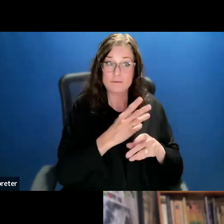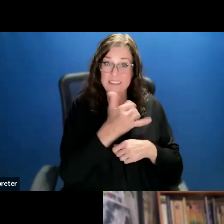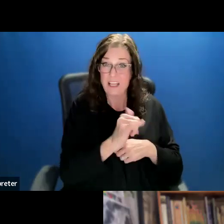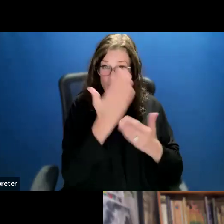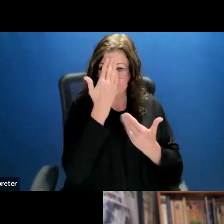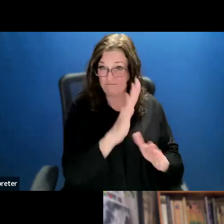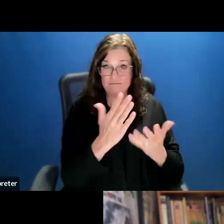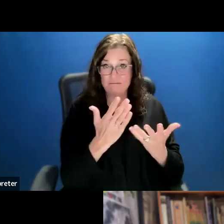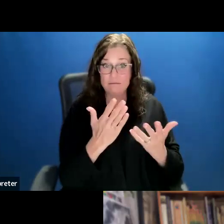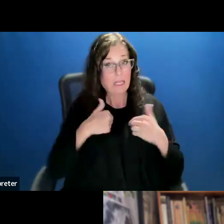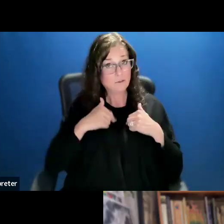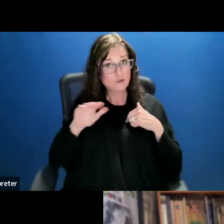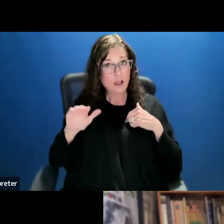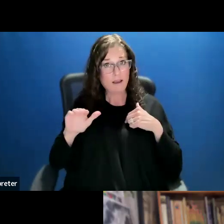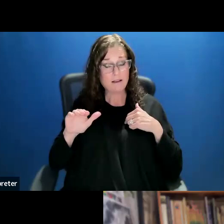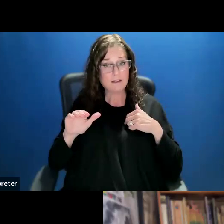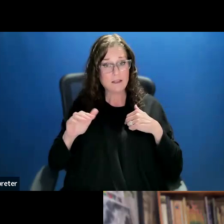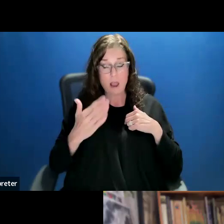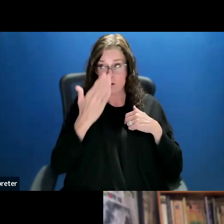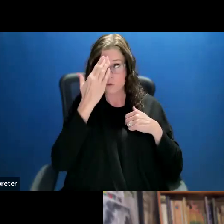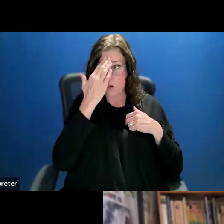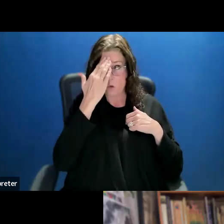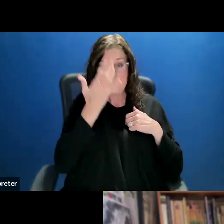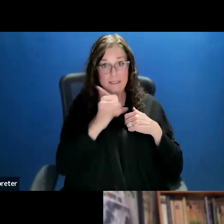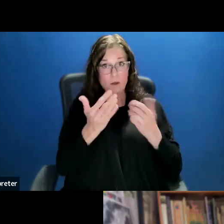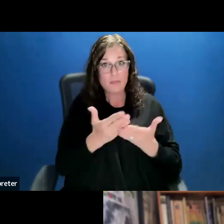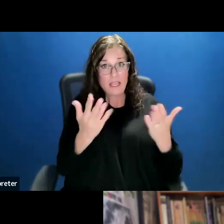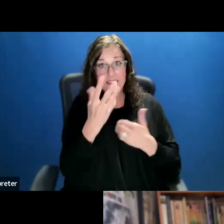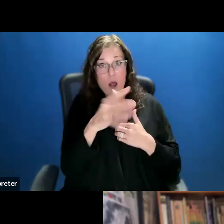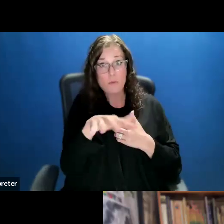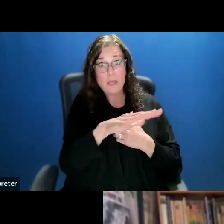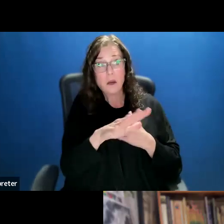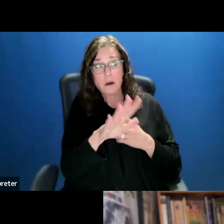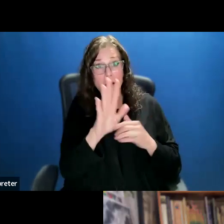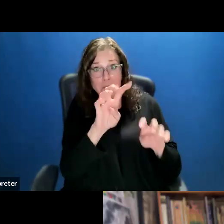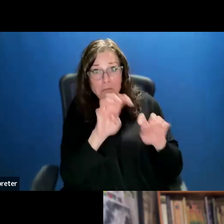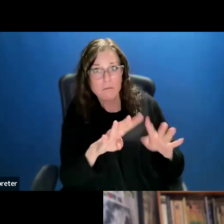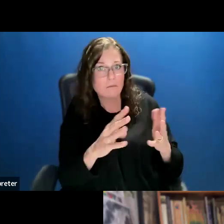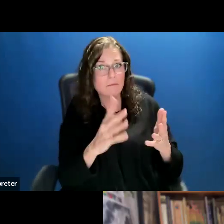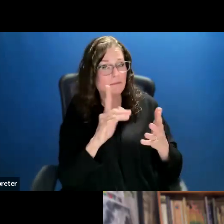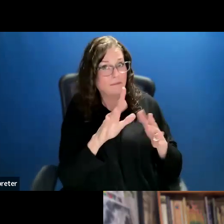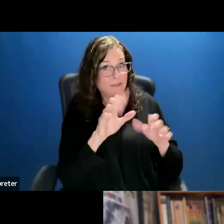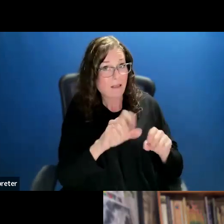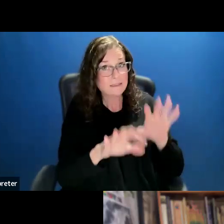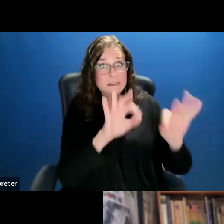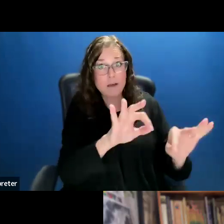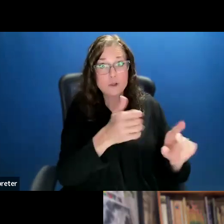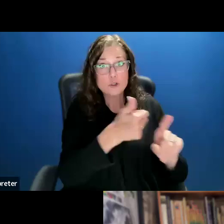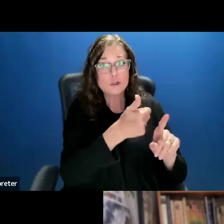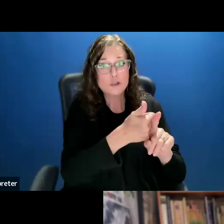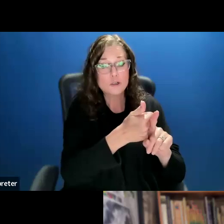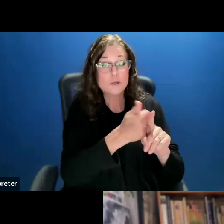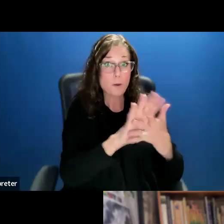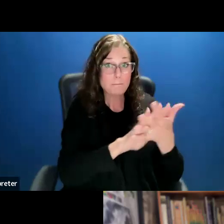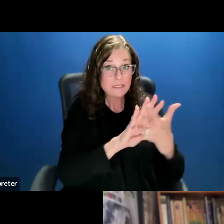think, as a child, knowing that there's still things out there to discover and that there are